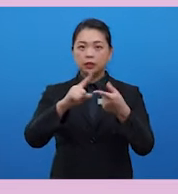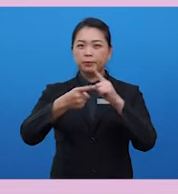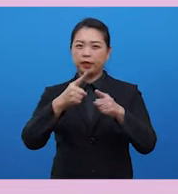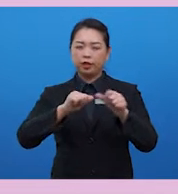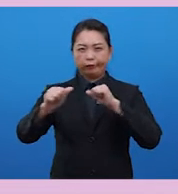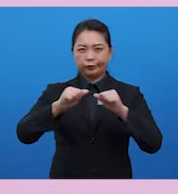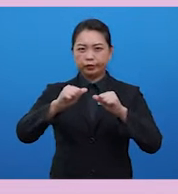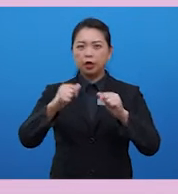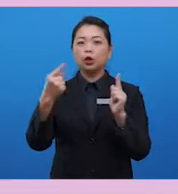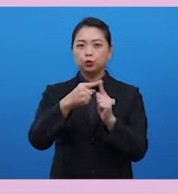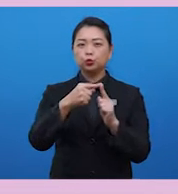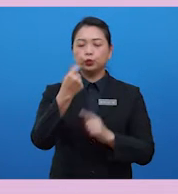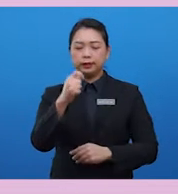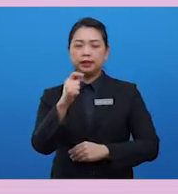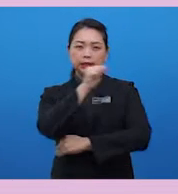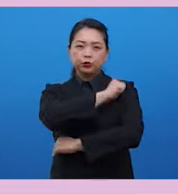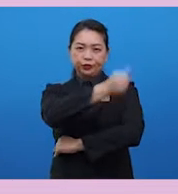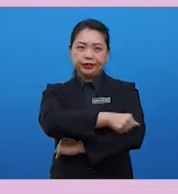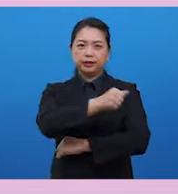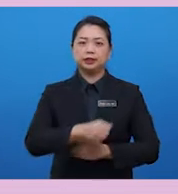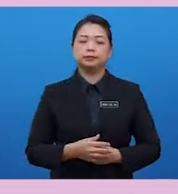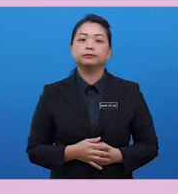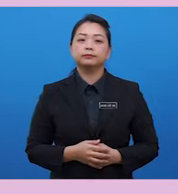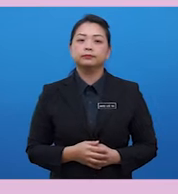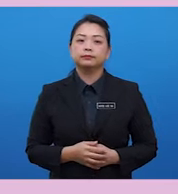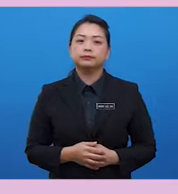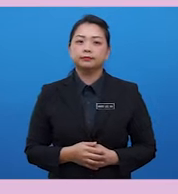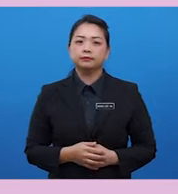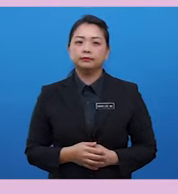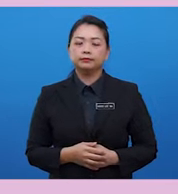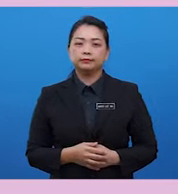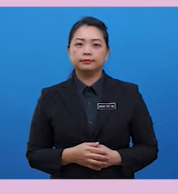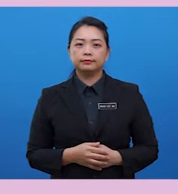classmates' actions to the authorities.